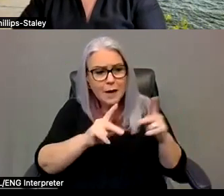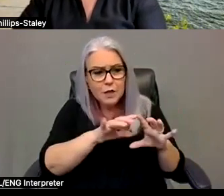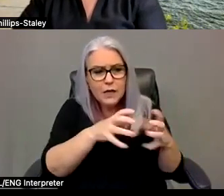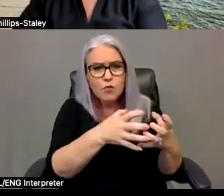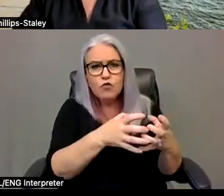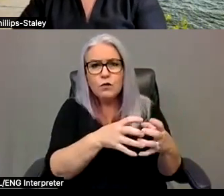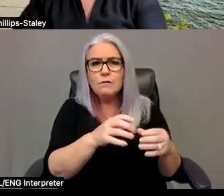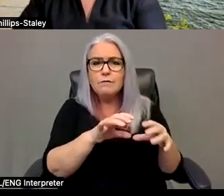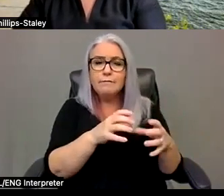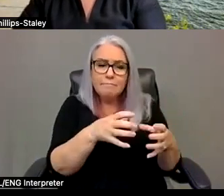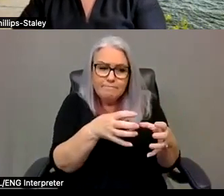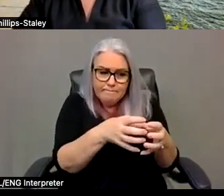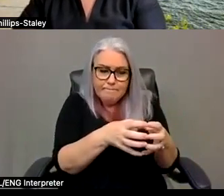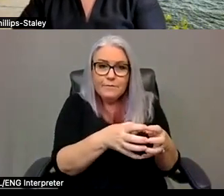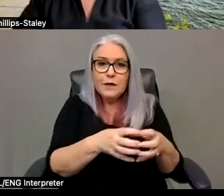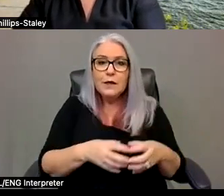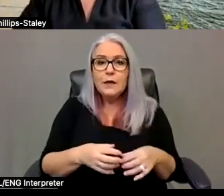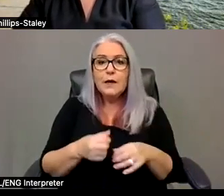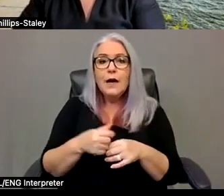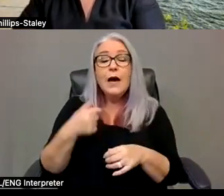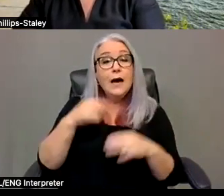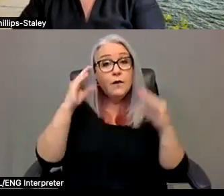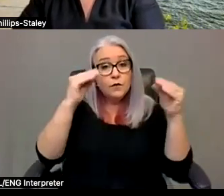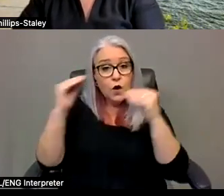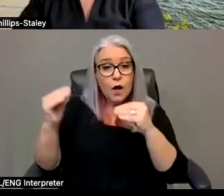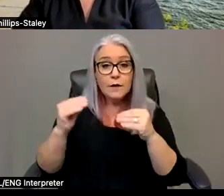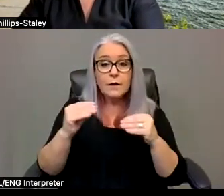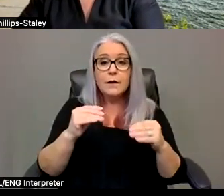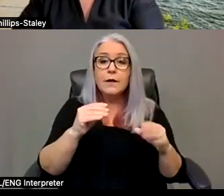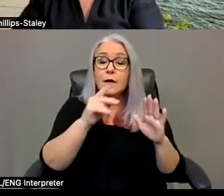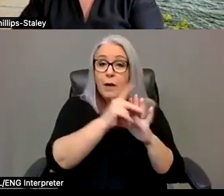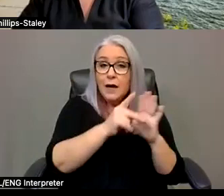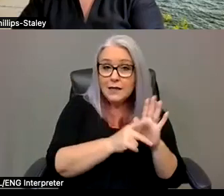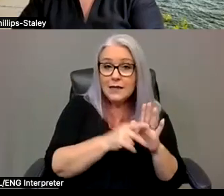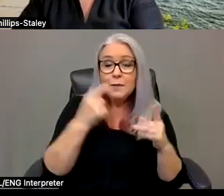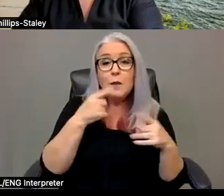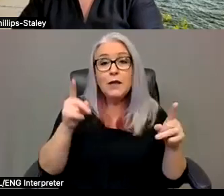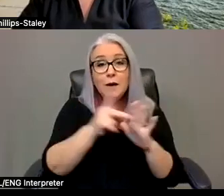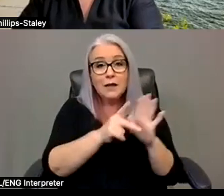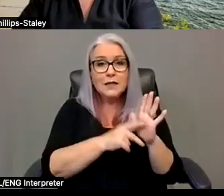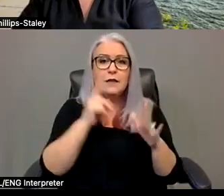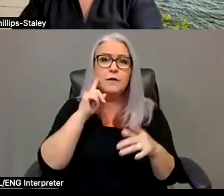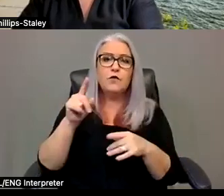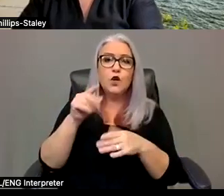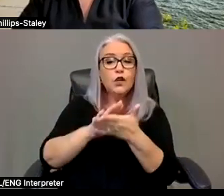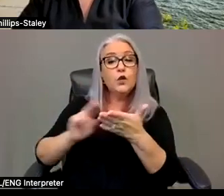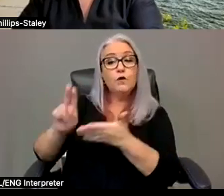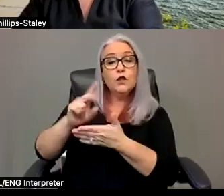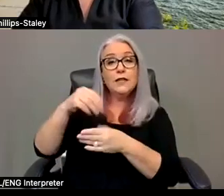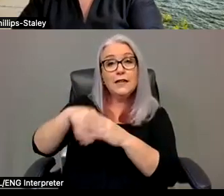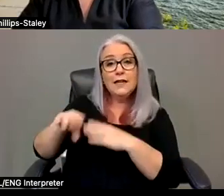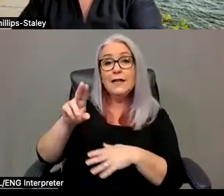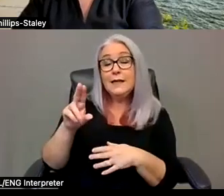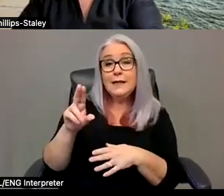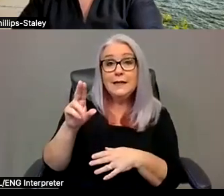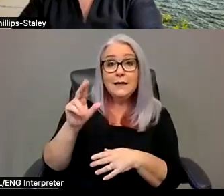me to claim qualification is I've taught public policy for a major university for over 20 years. And what we do in class each day with the students